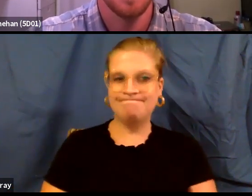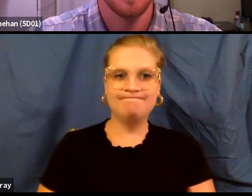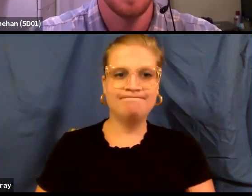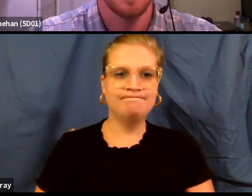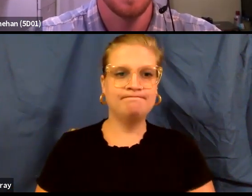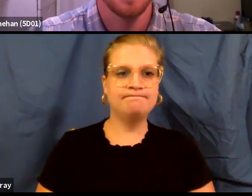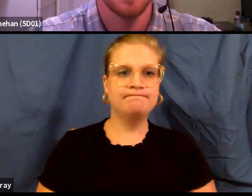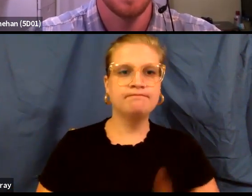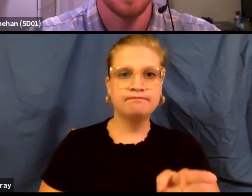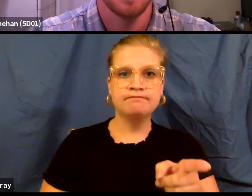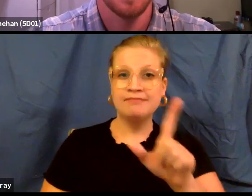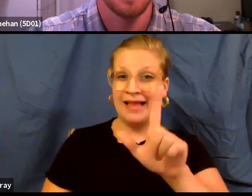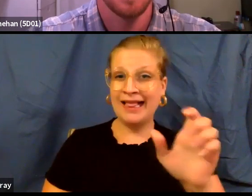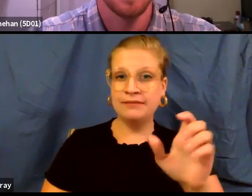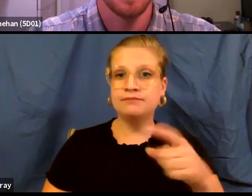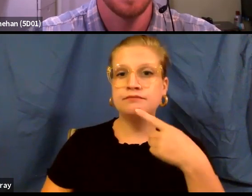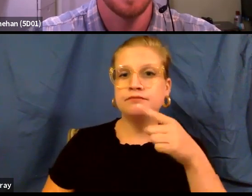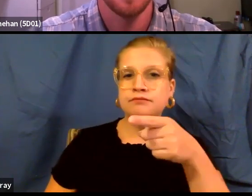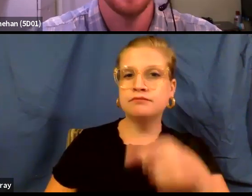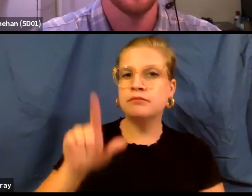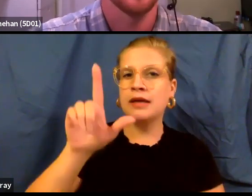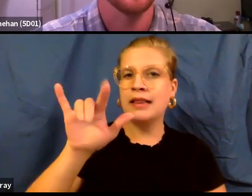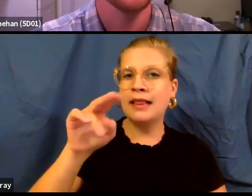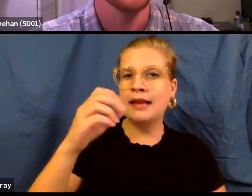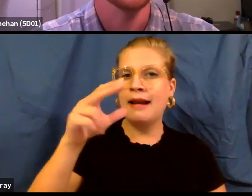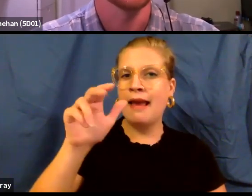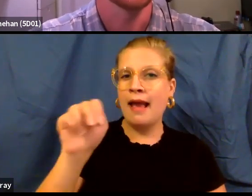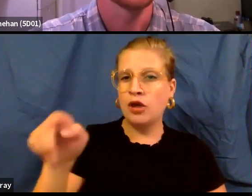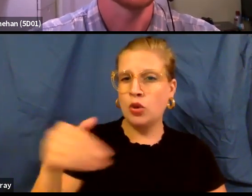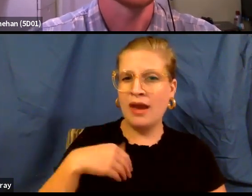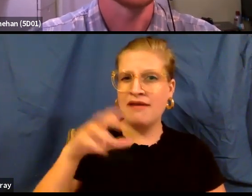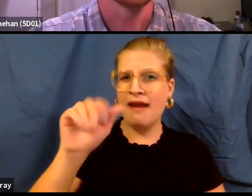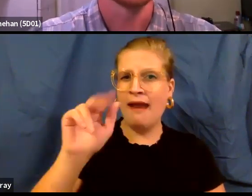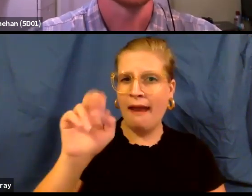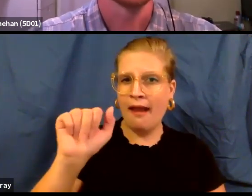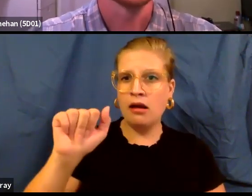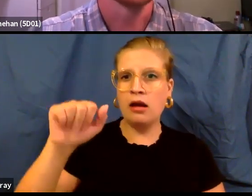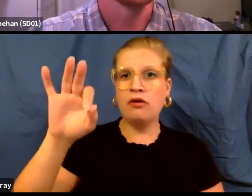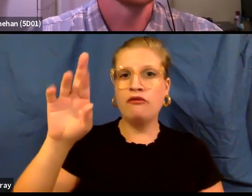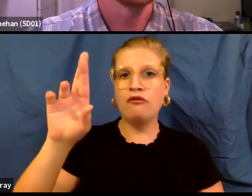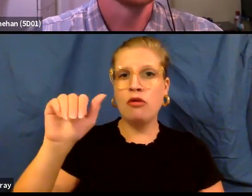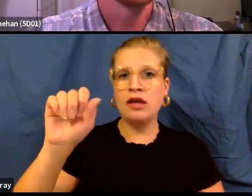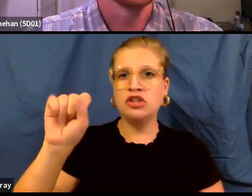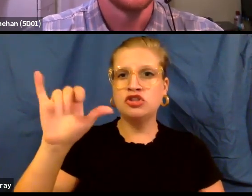right. Commissioner Linhan, do you have Anna Frazier?